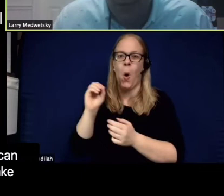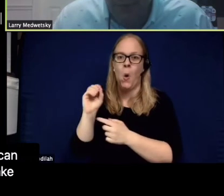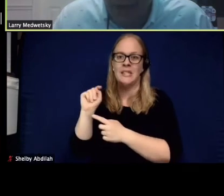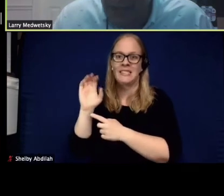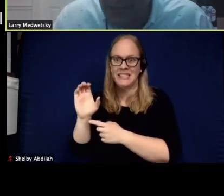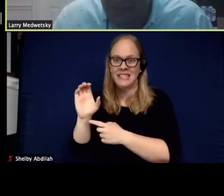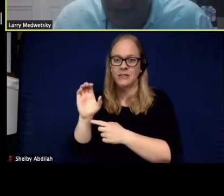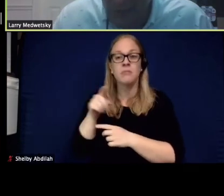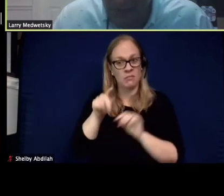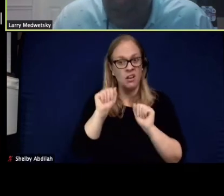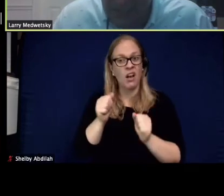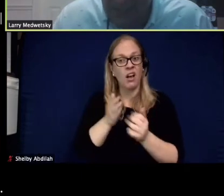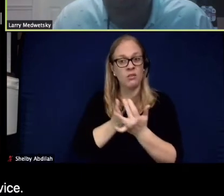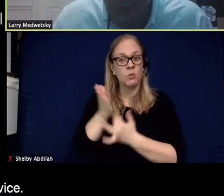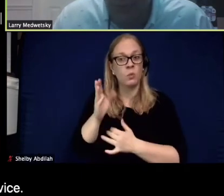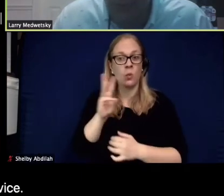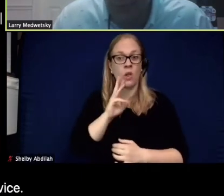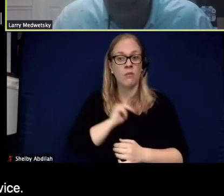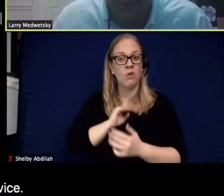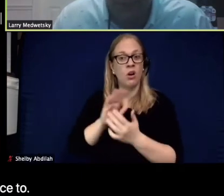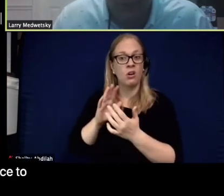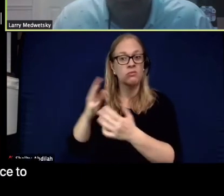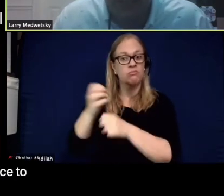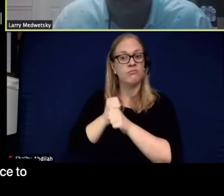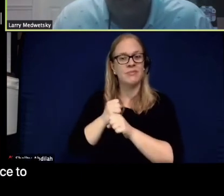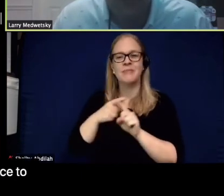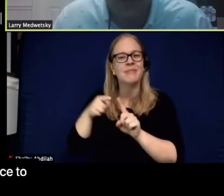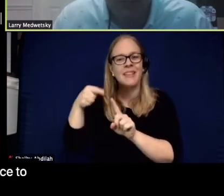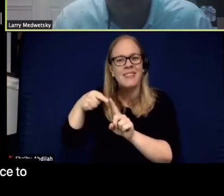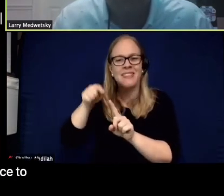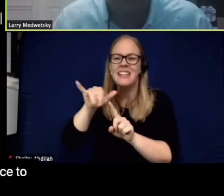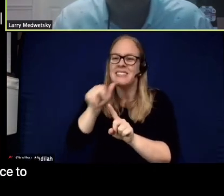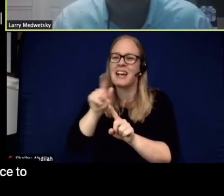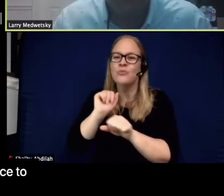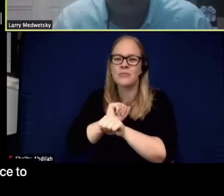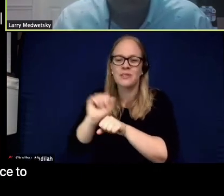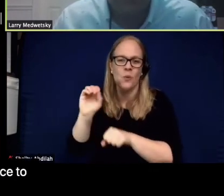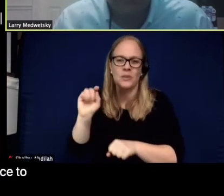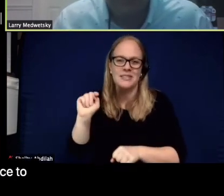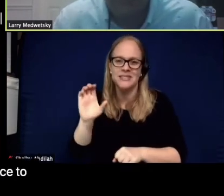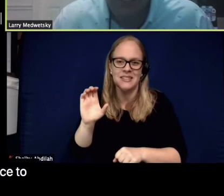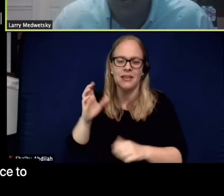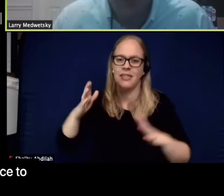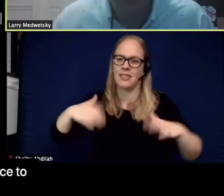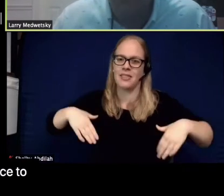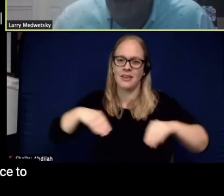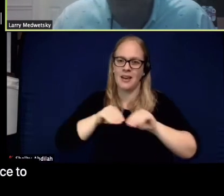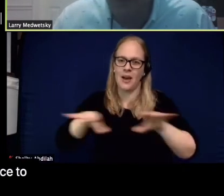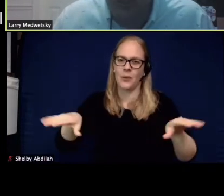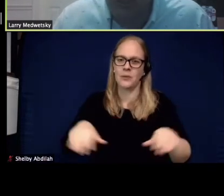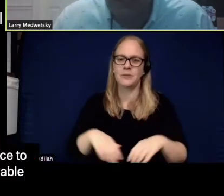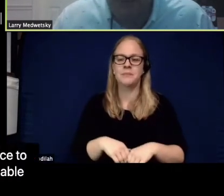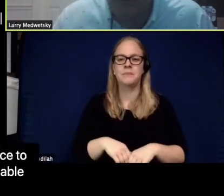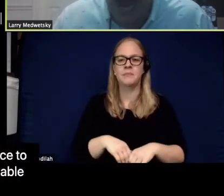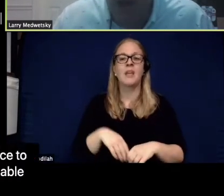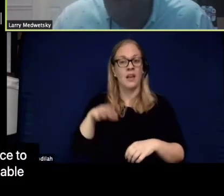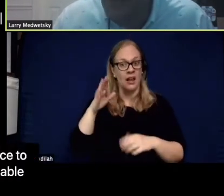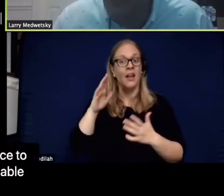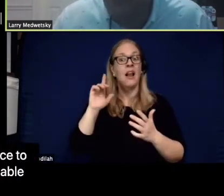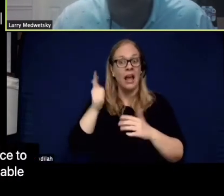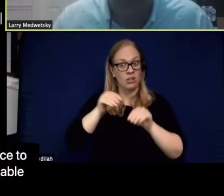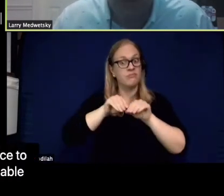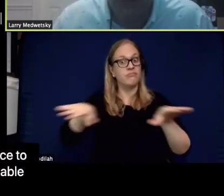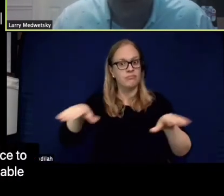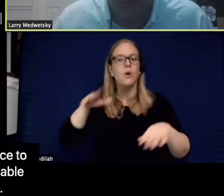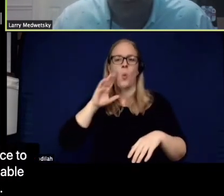And they're going to be regulated medical devices through the U.S. Food and Drug Administration. You'll be able to purchase them without